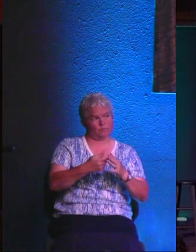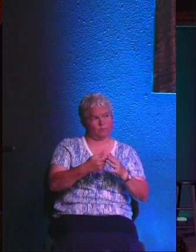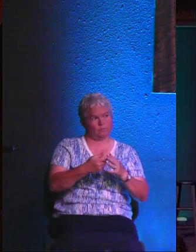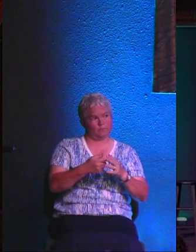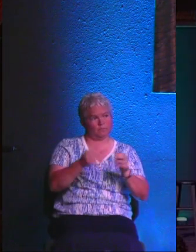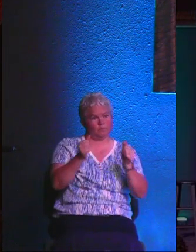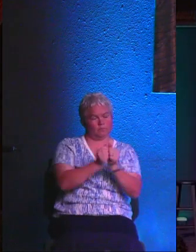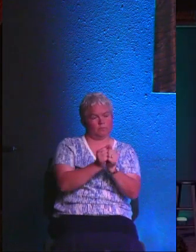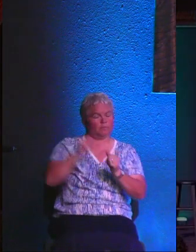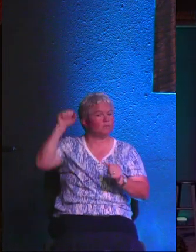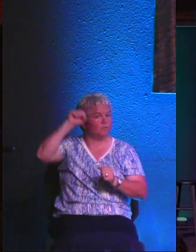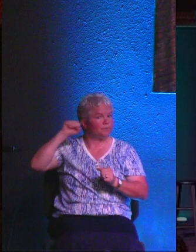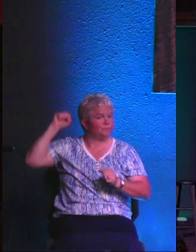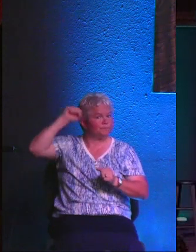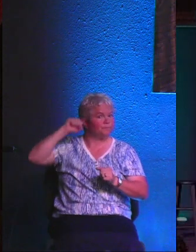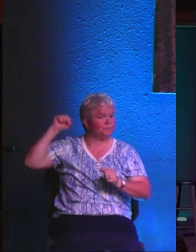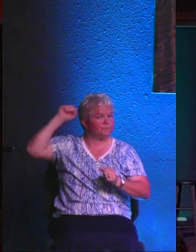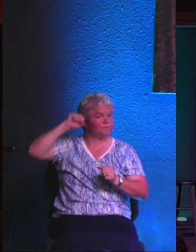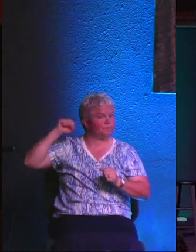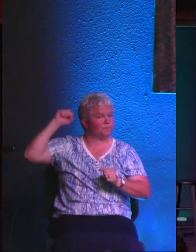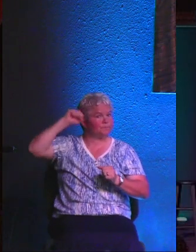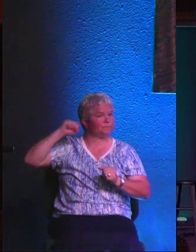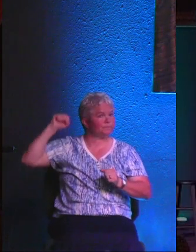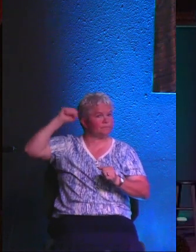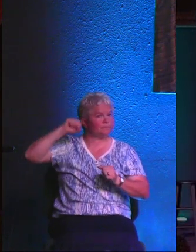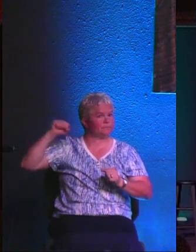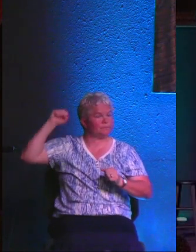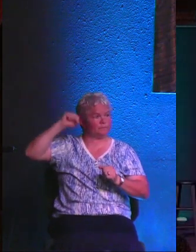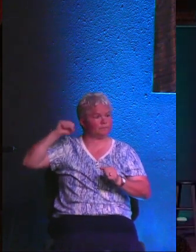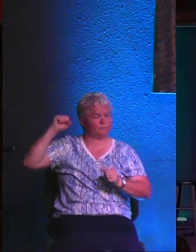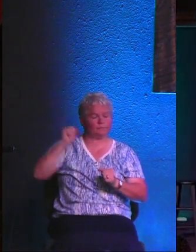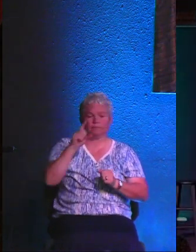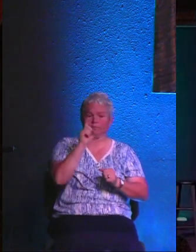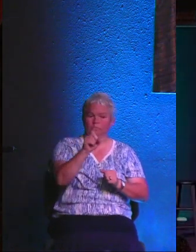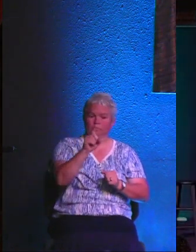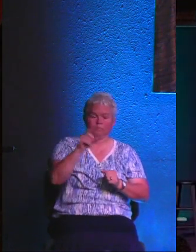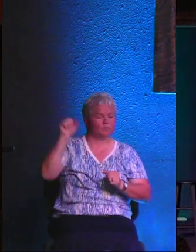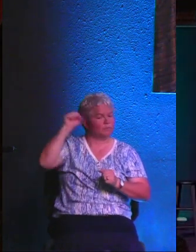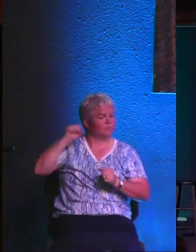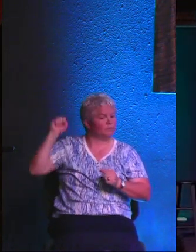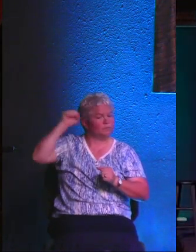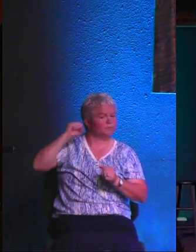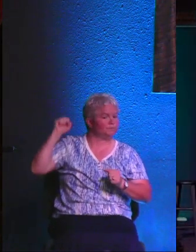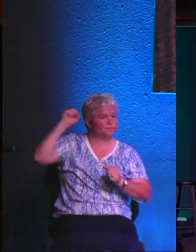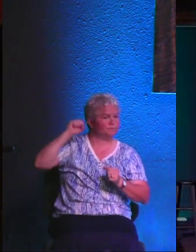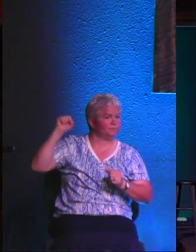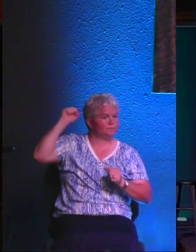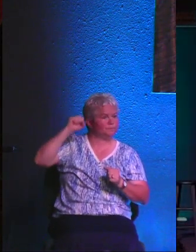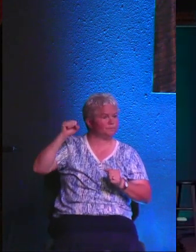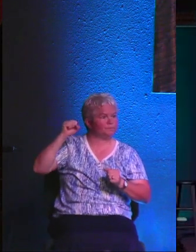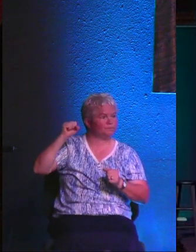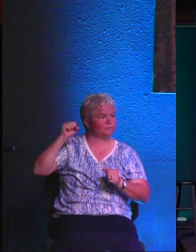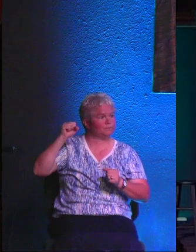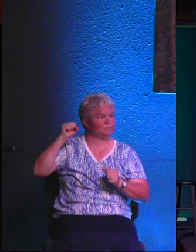going to start with the video. So if you guys had hit the lights and start with the first video on there, and then you'll just come